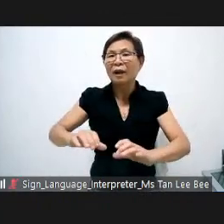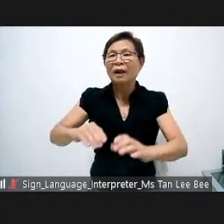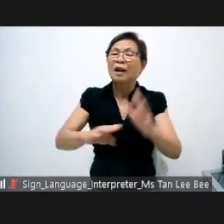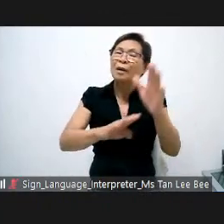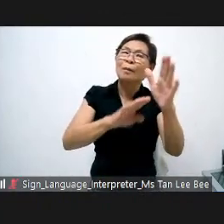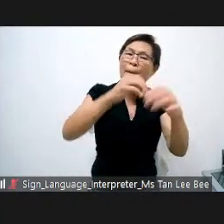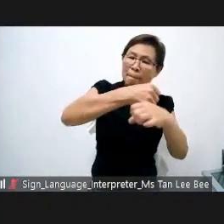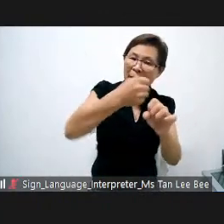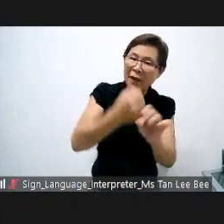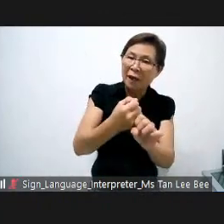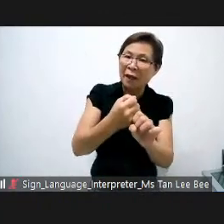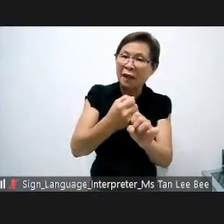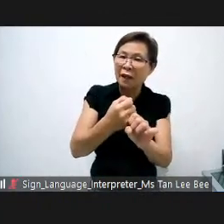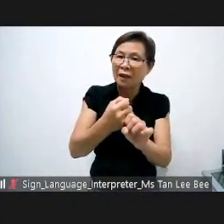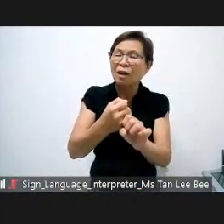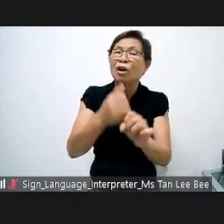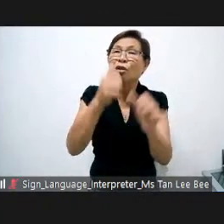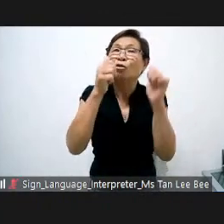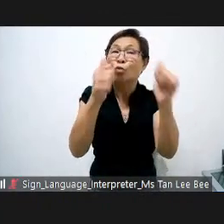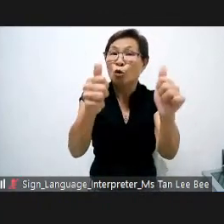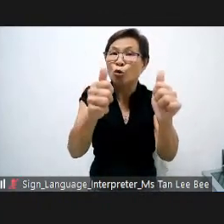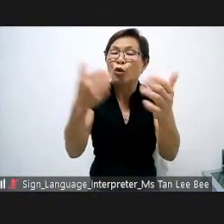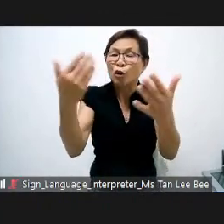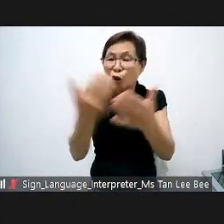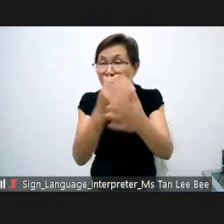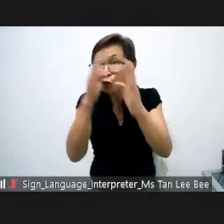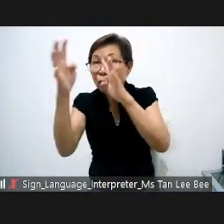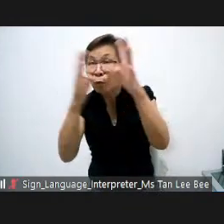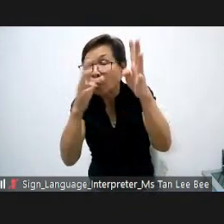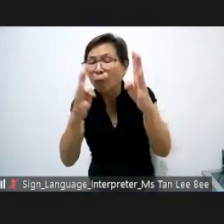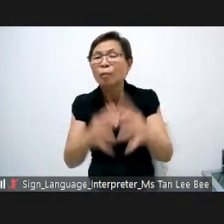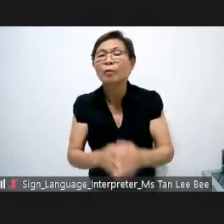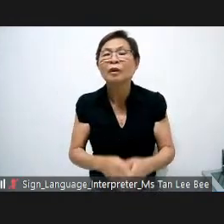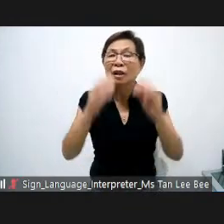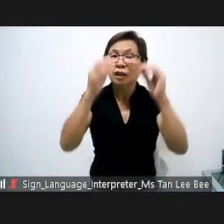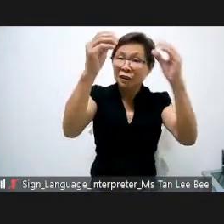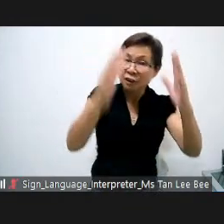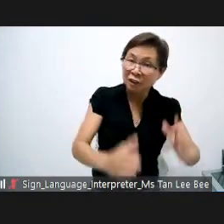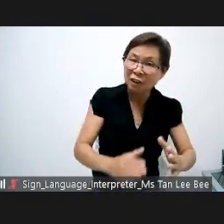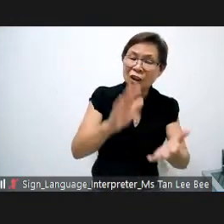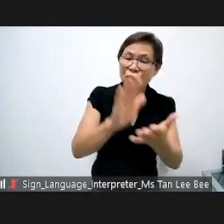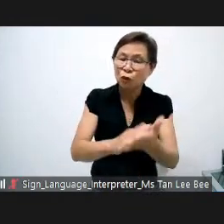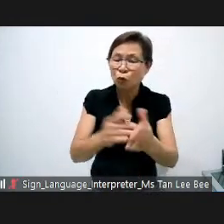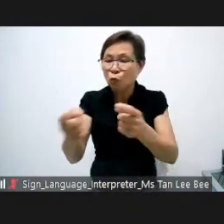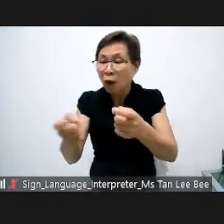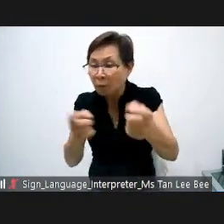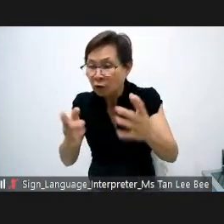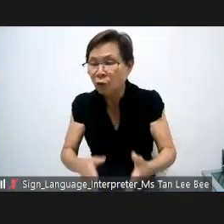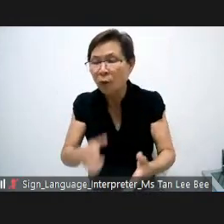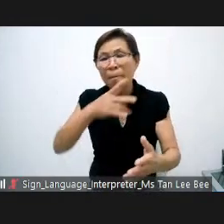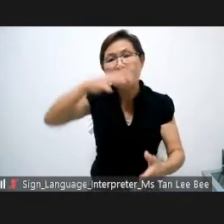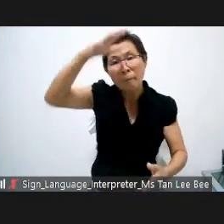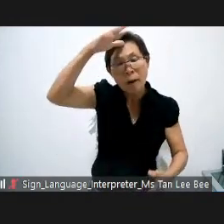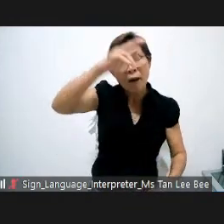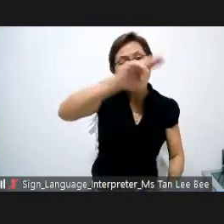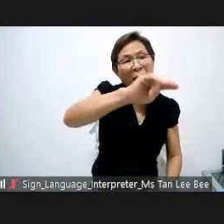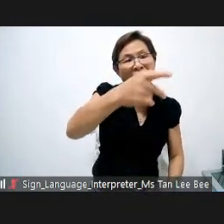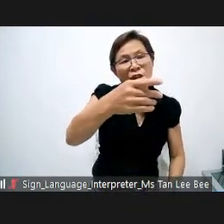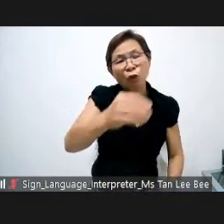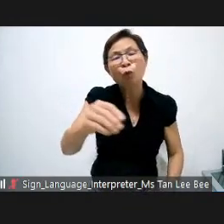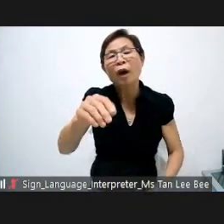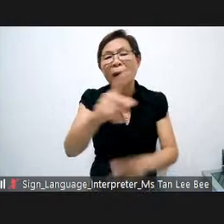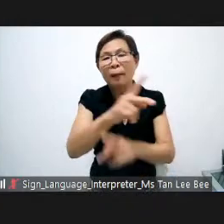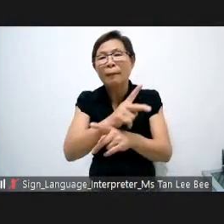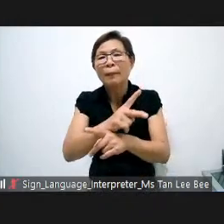developing impactful innovation projects. Teachers, school administrators, parents, NGOs, and caregivers